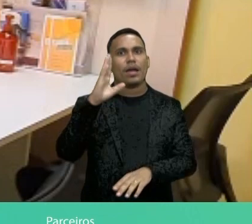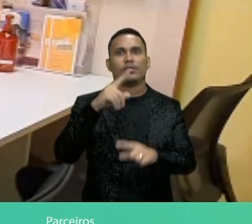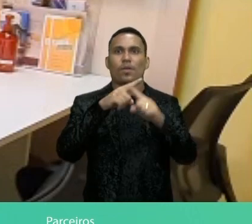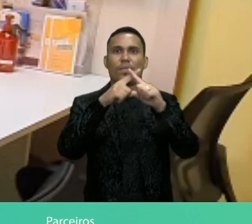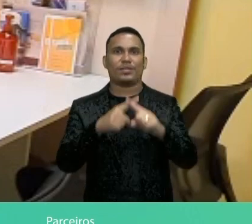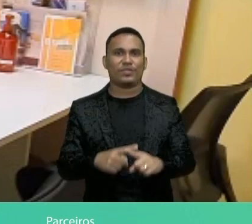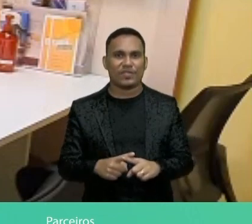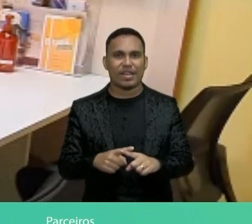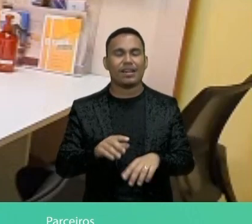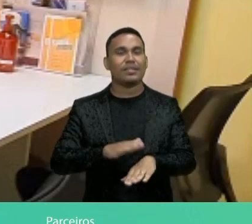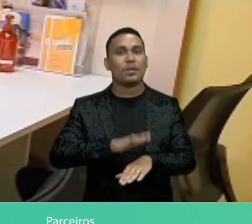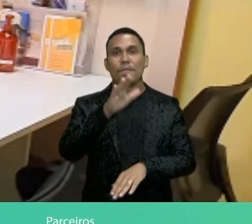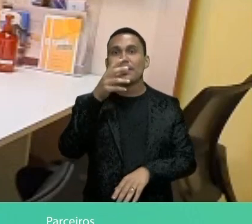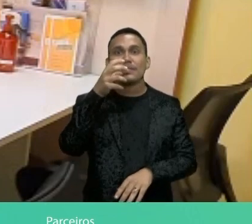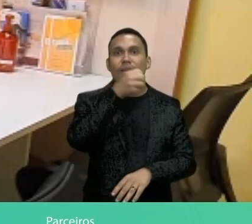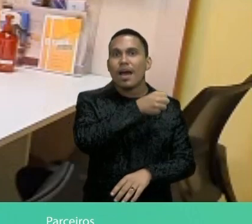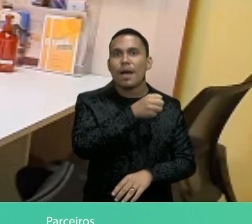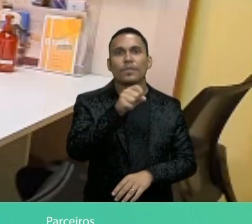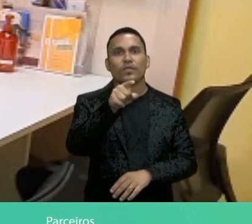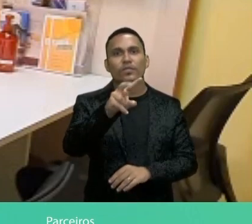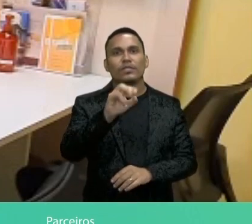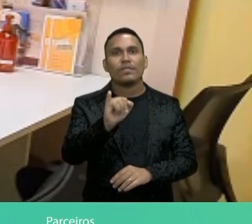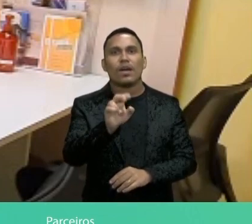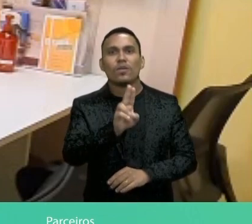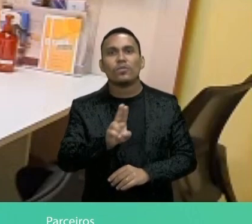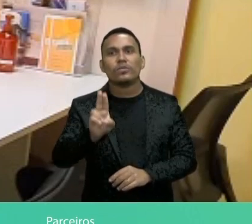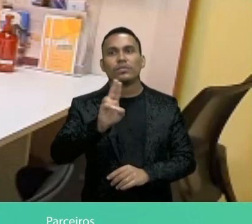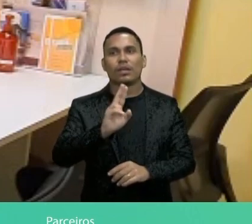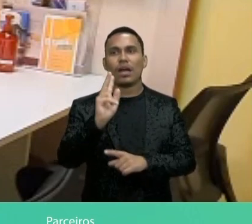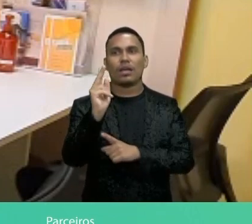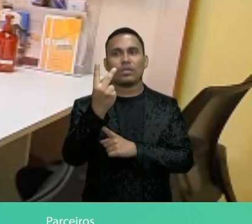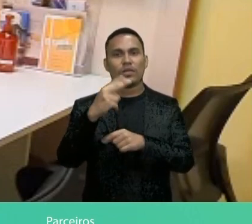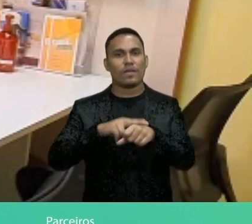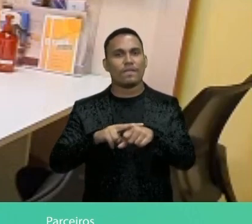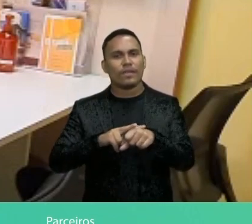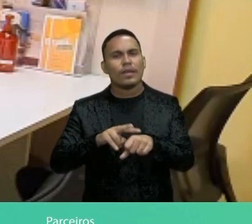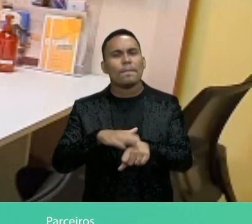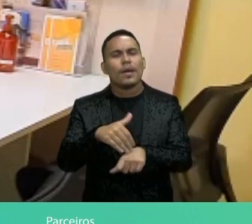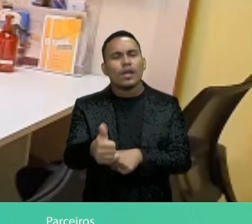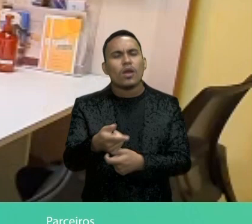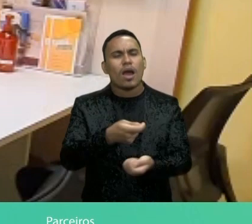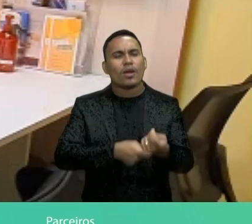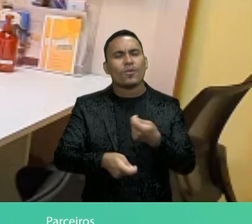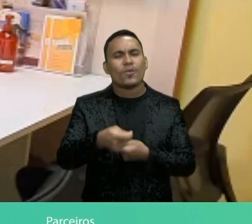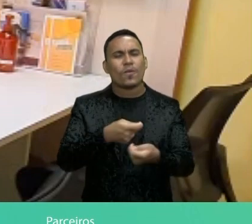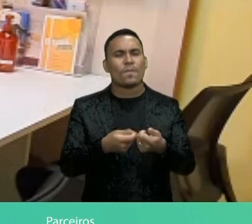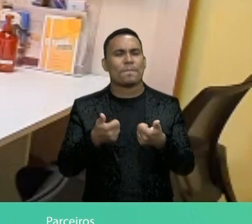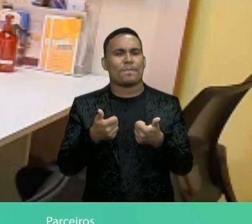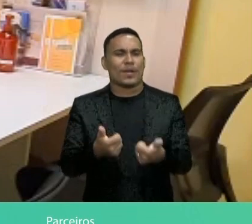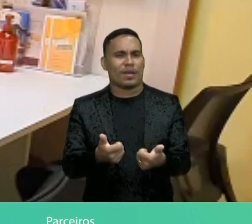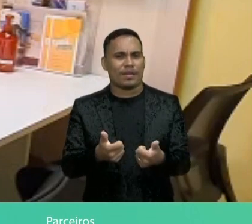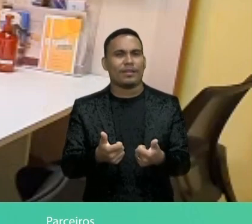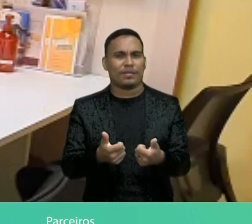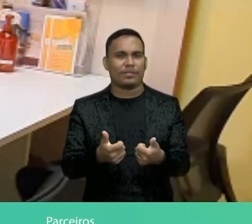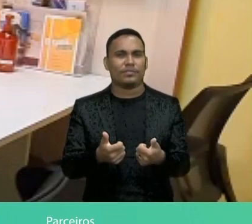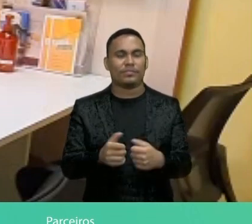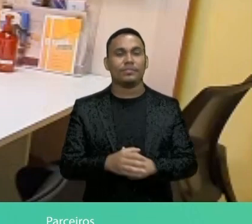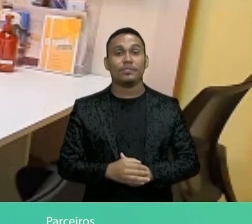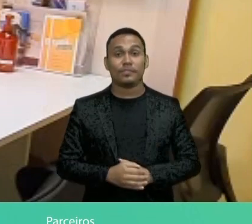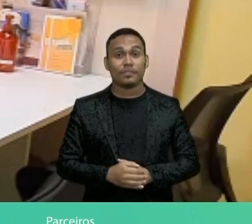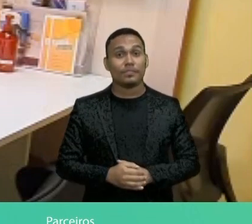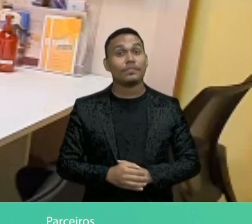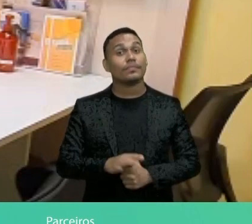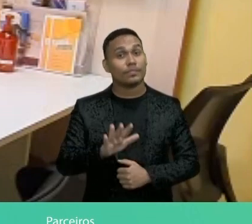the competitiveness, so the quicker you optimize this hydrogen in a